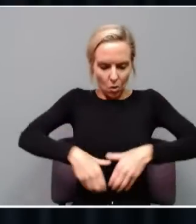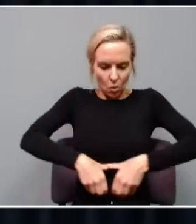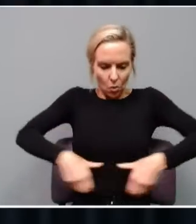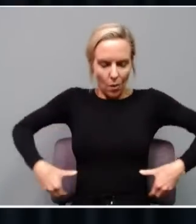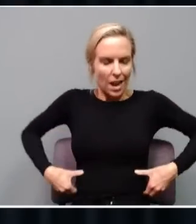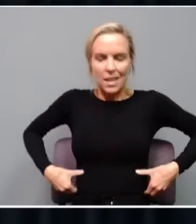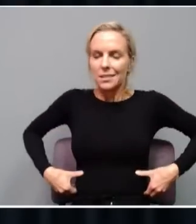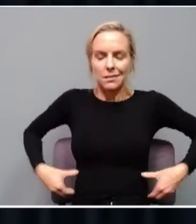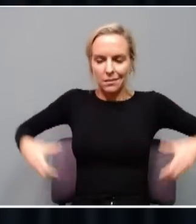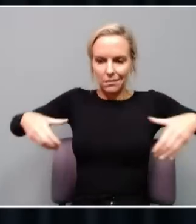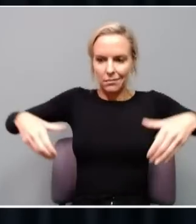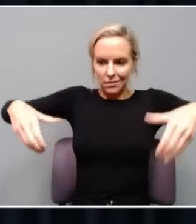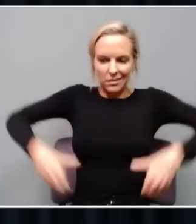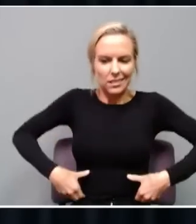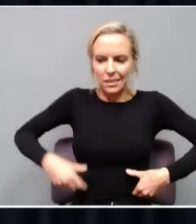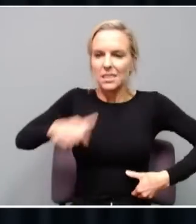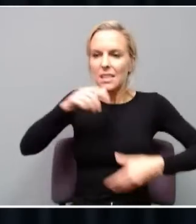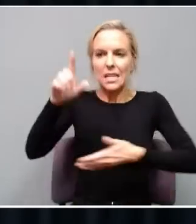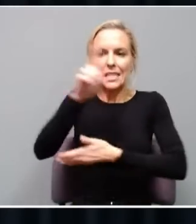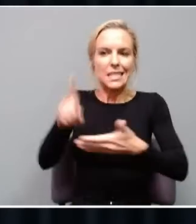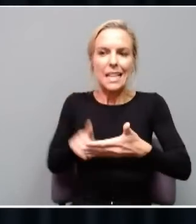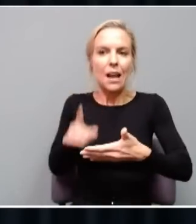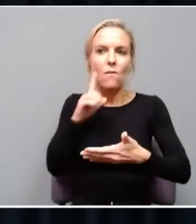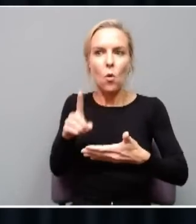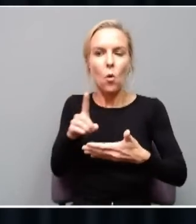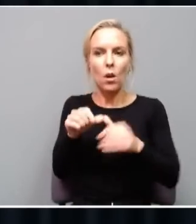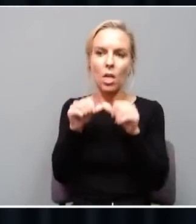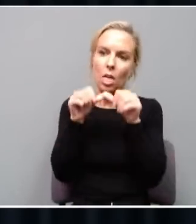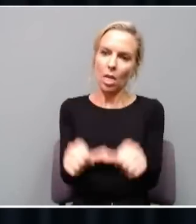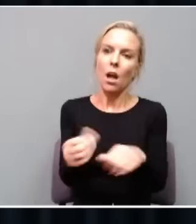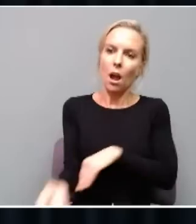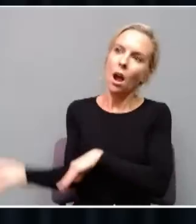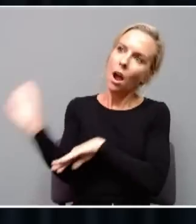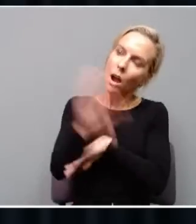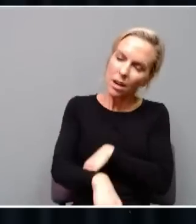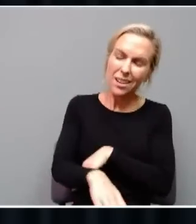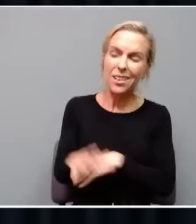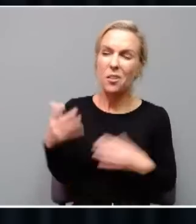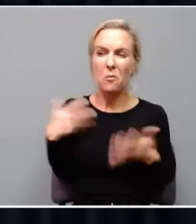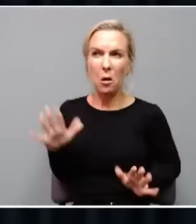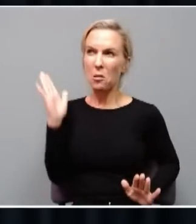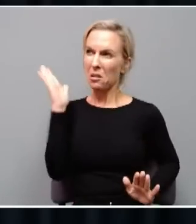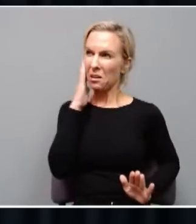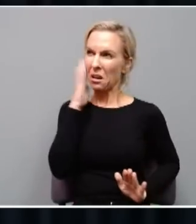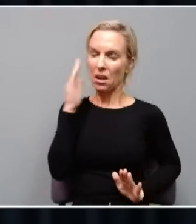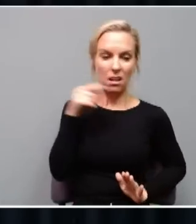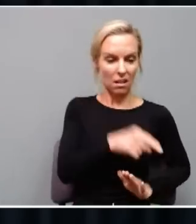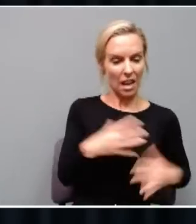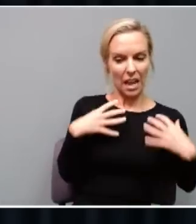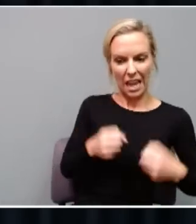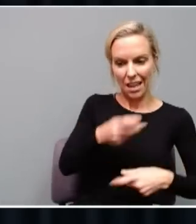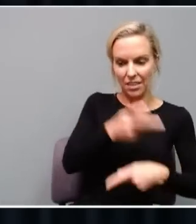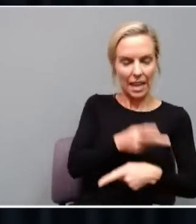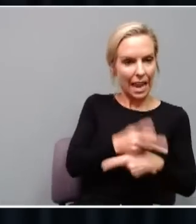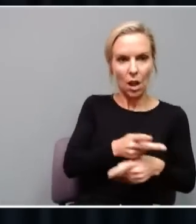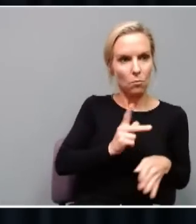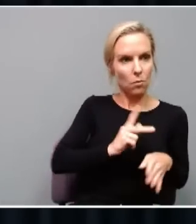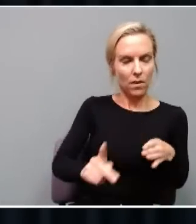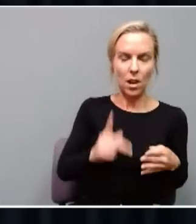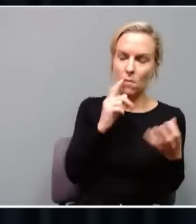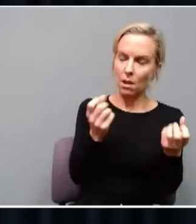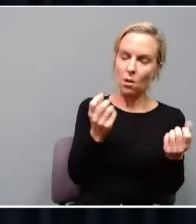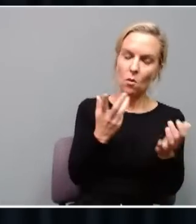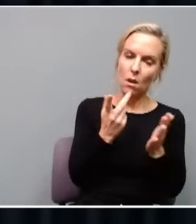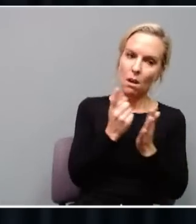designed necessarily for all-day use. And we knew that healthcare professionals are using the product for many hours on end, and we